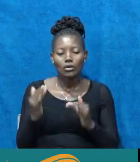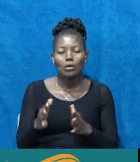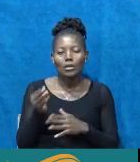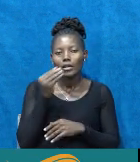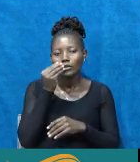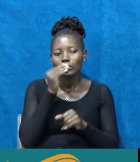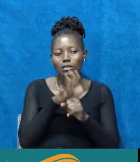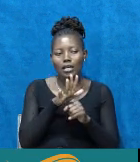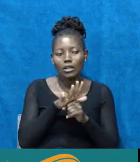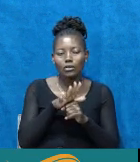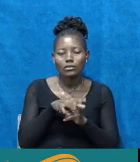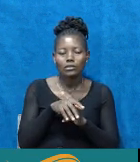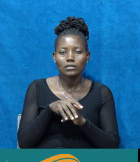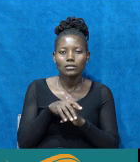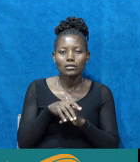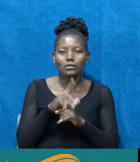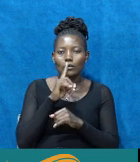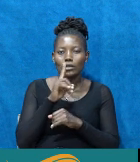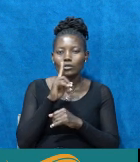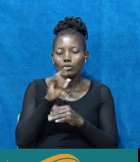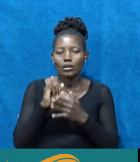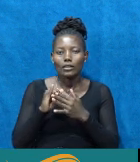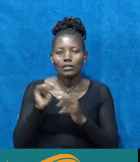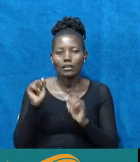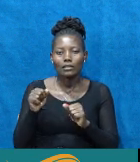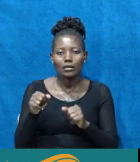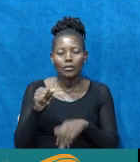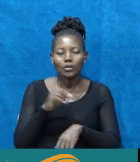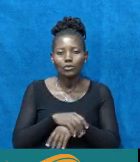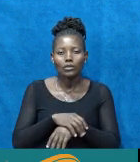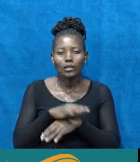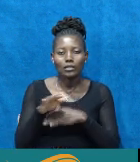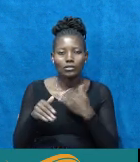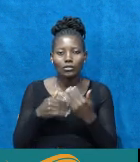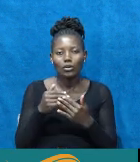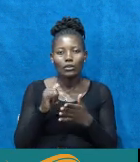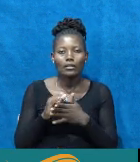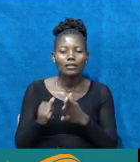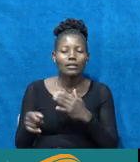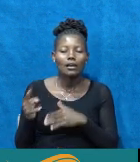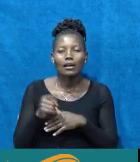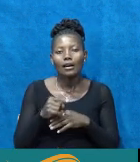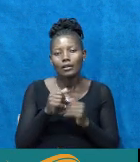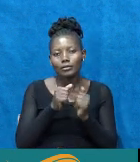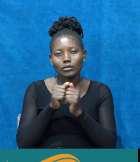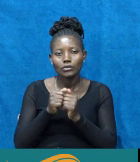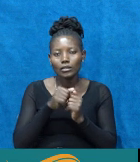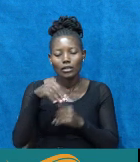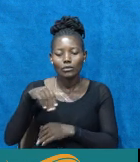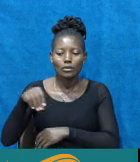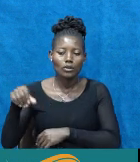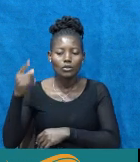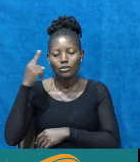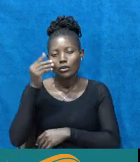your athlete during injury to have a variety of various foods to be able to ensure that they are able to get all